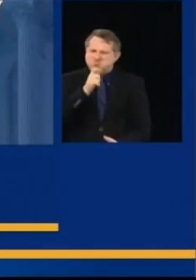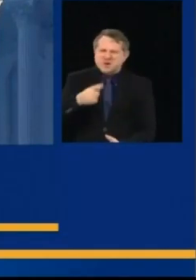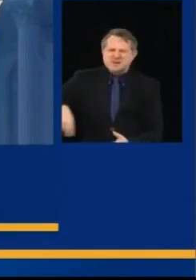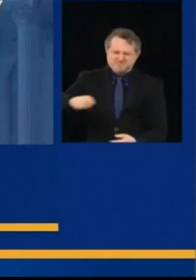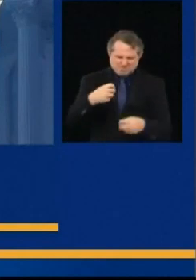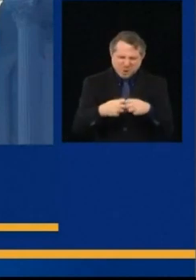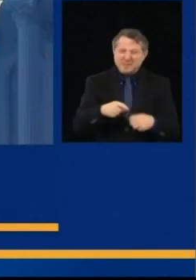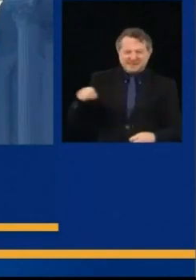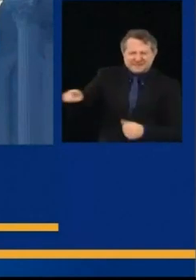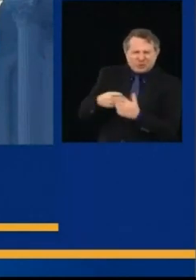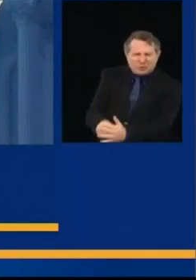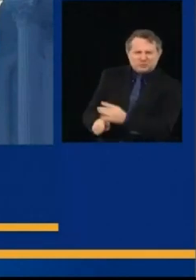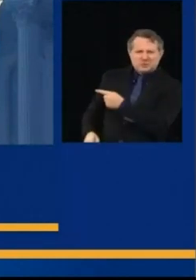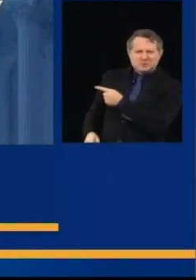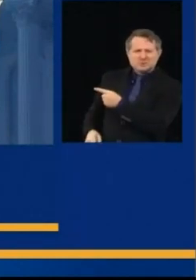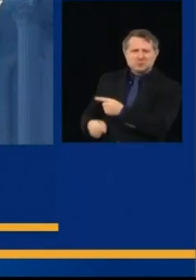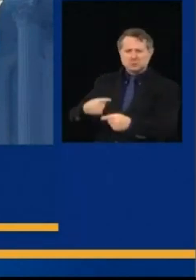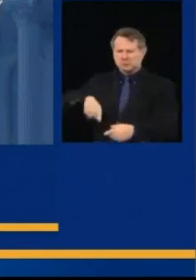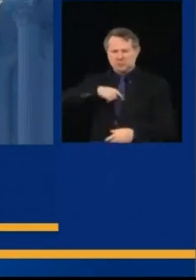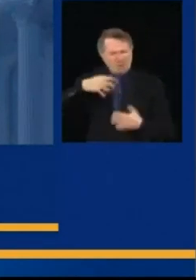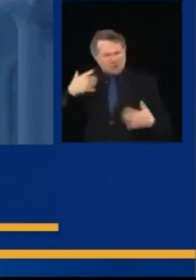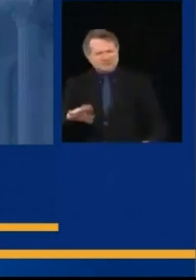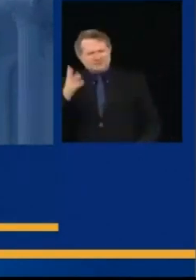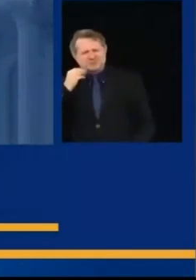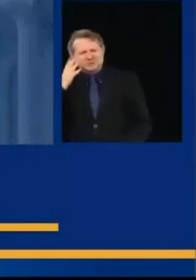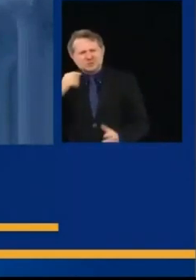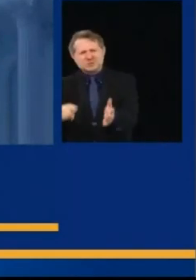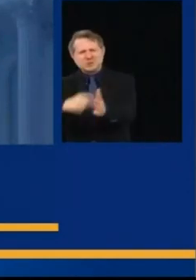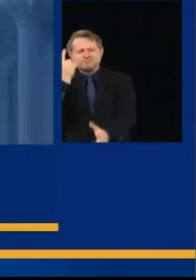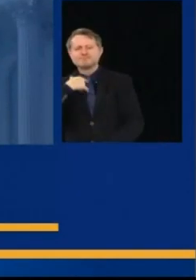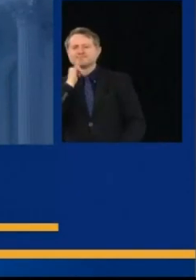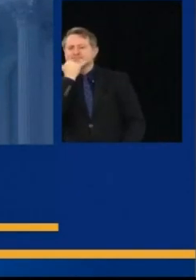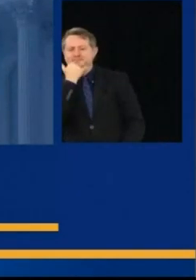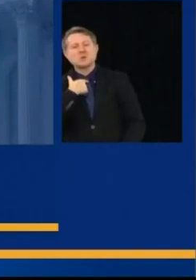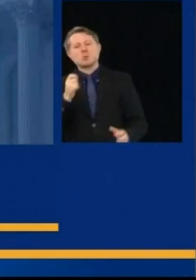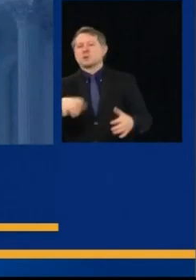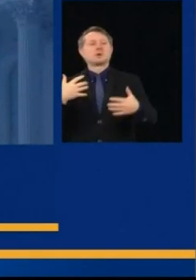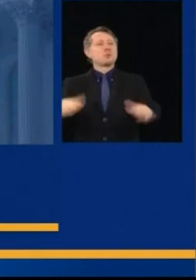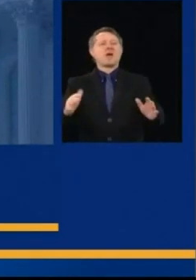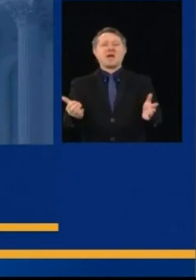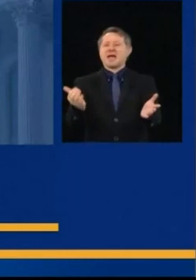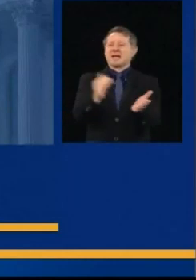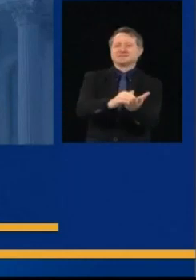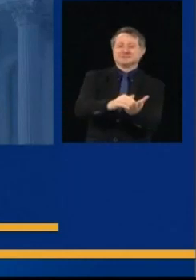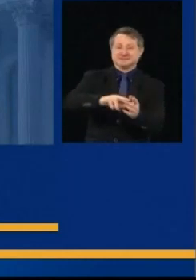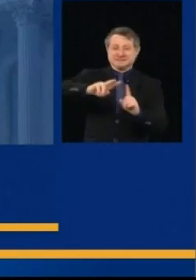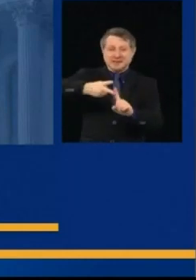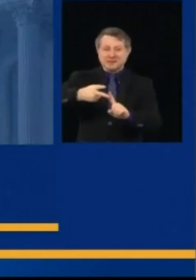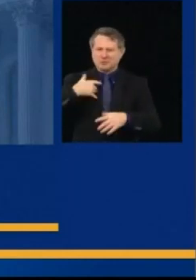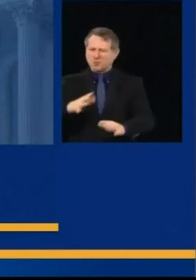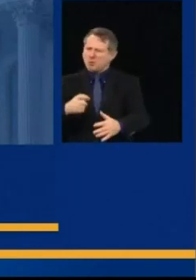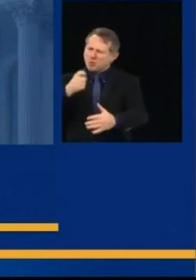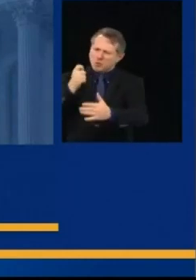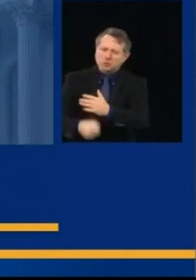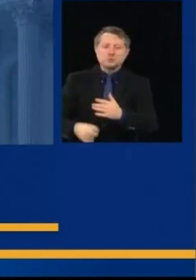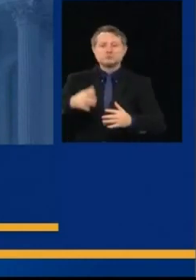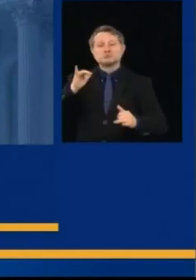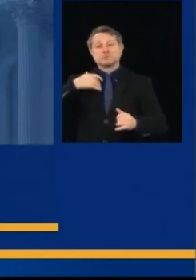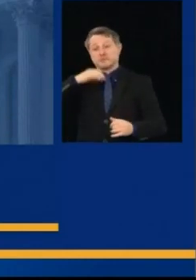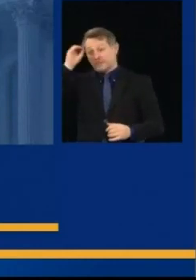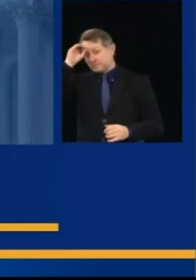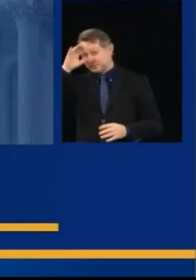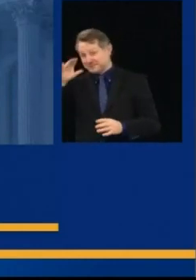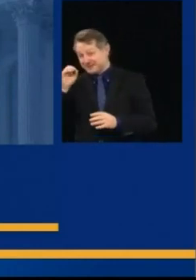we made this mistake before. We can't make this mistake again. I did an op-ed today in the Washington Post